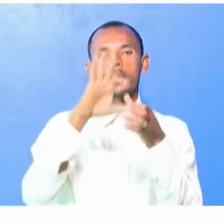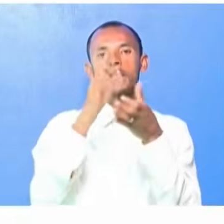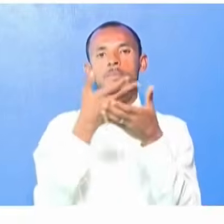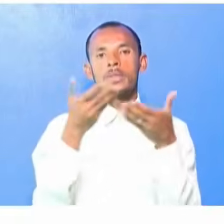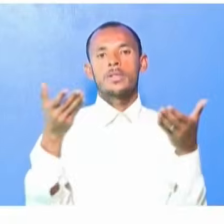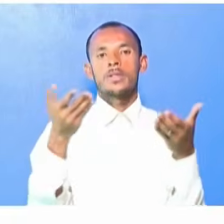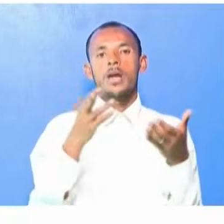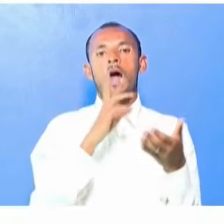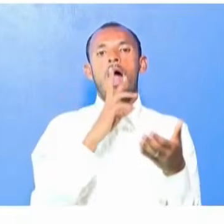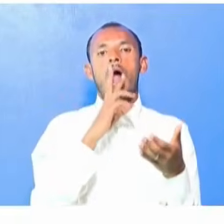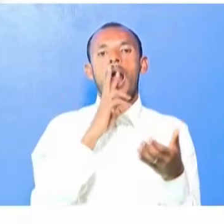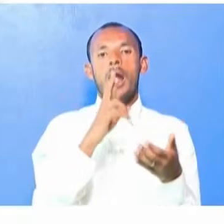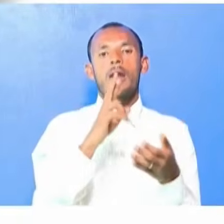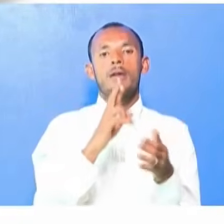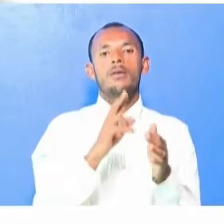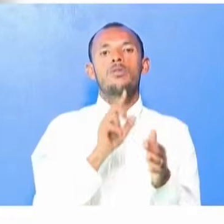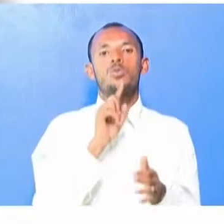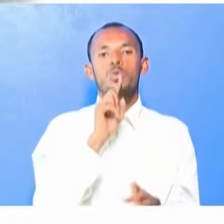are true?